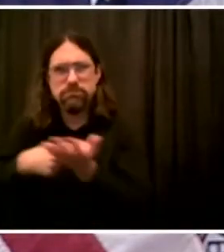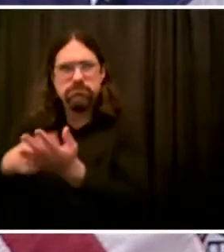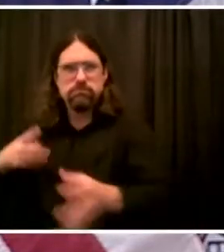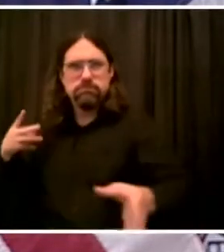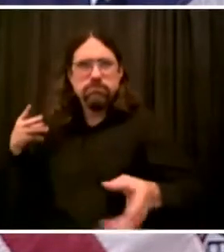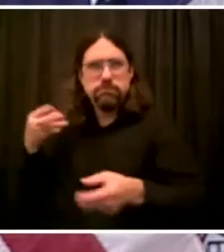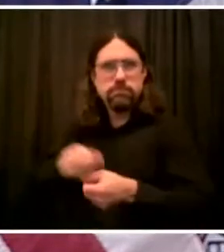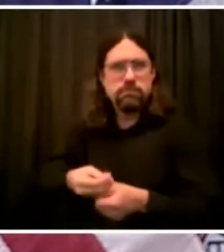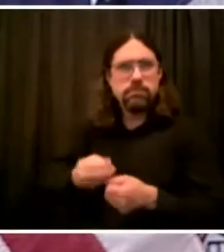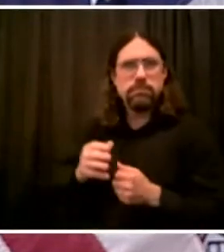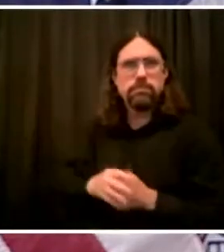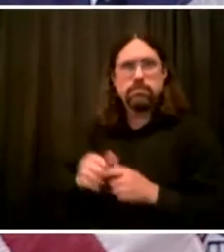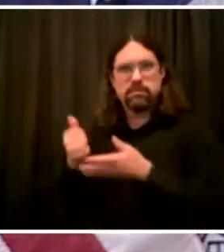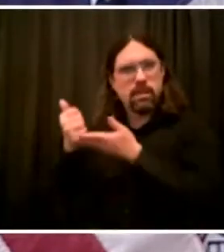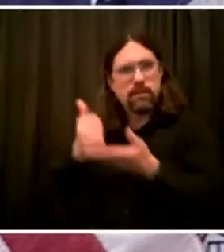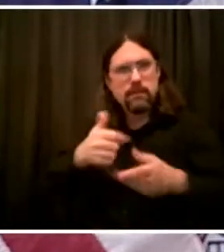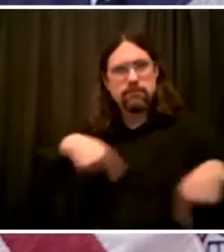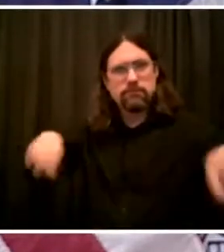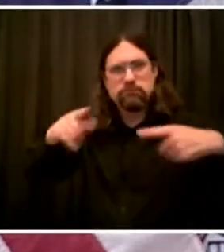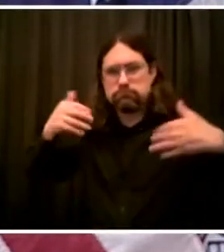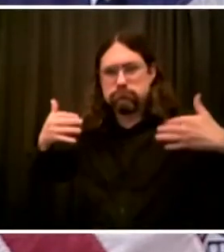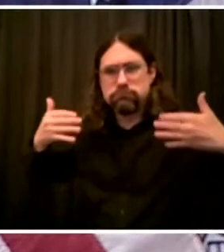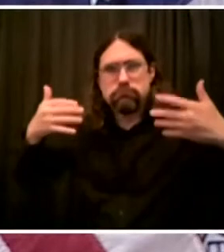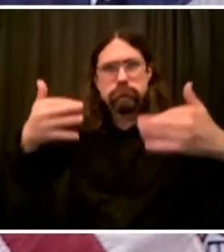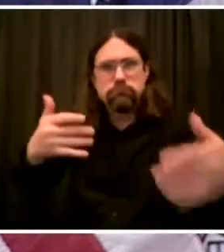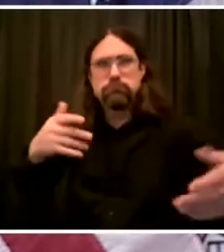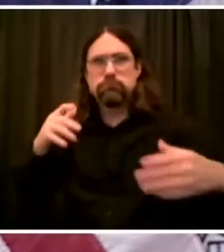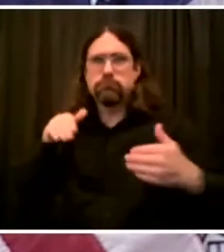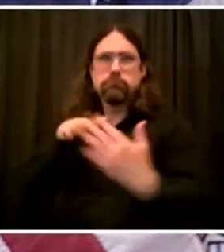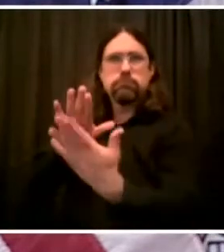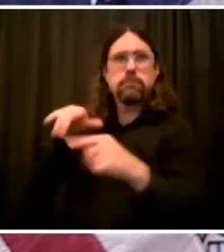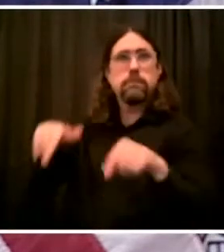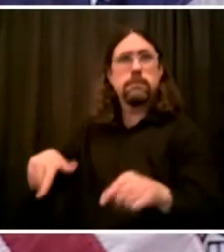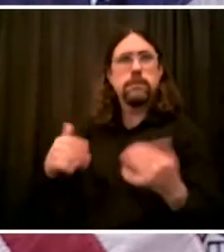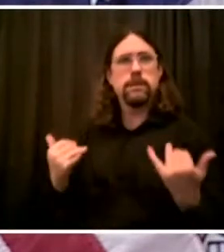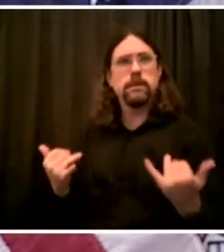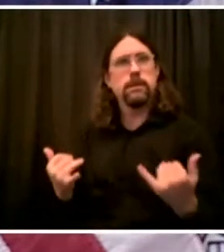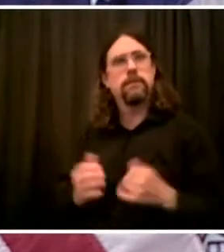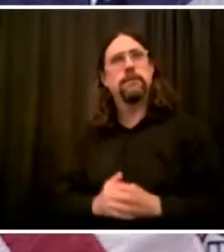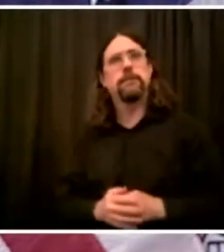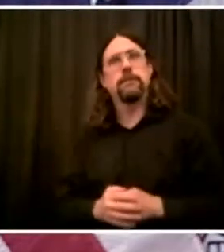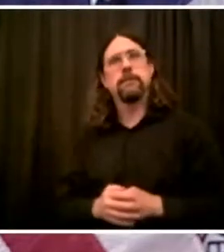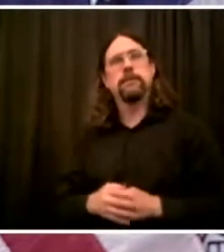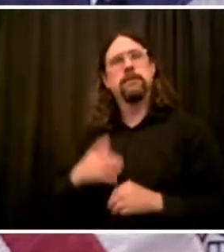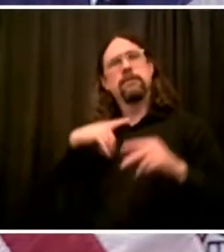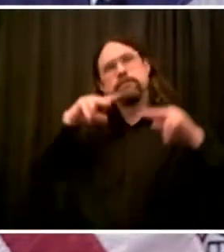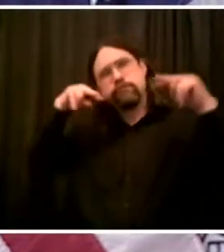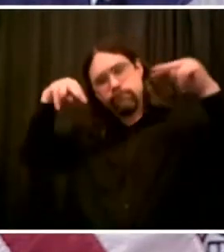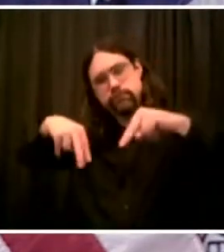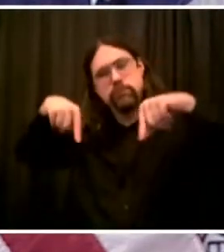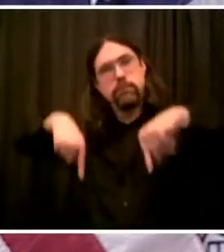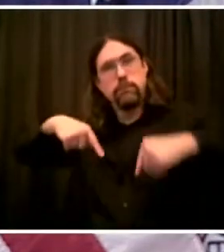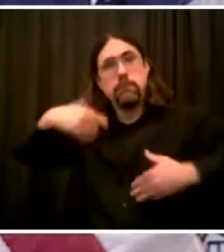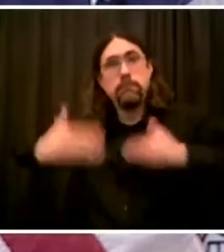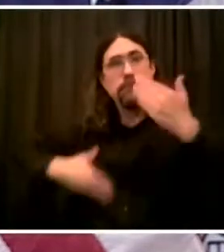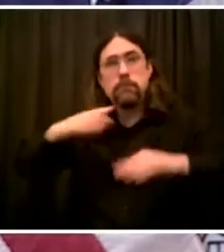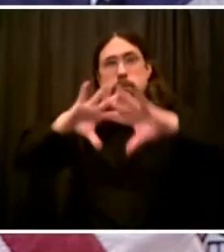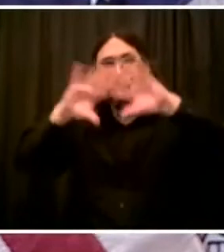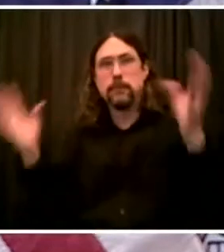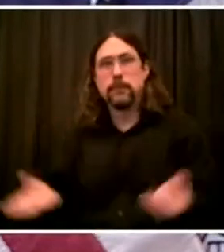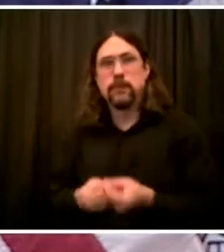am looking at the progress we've made from a team perspective. I appreciate everyone's contribution. I know there's things that we still have to